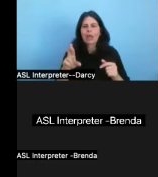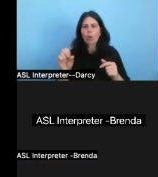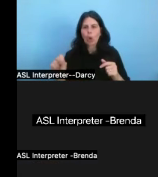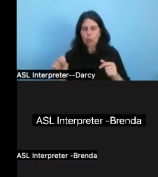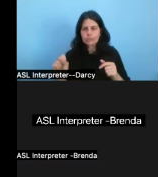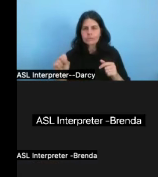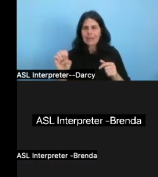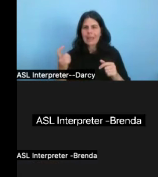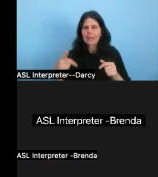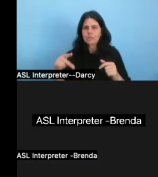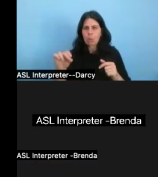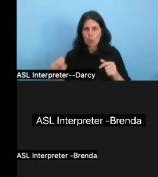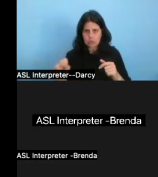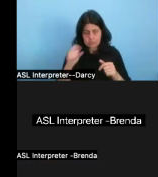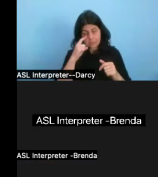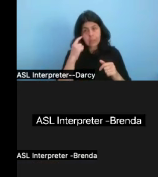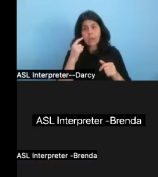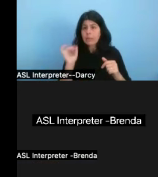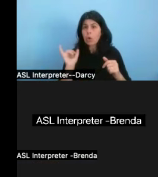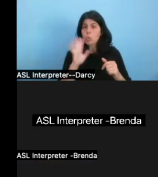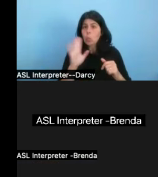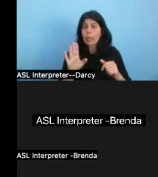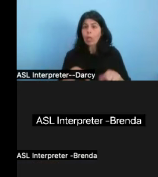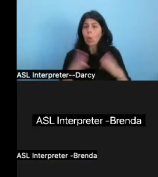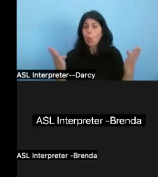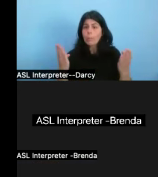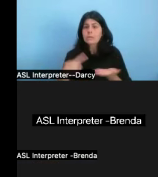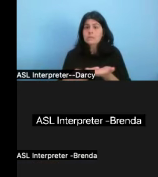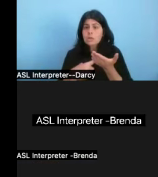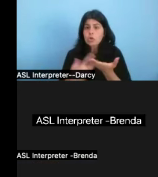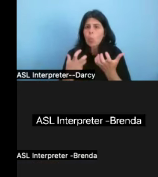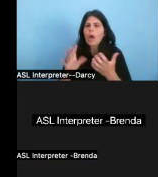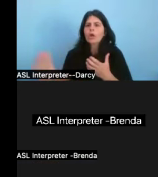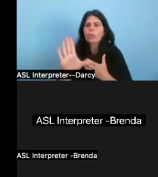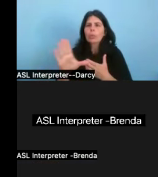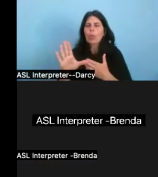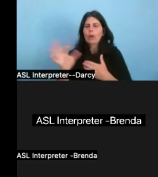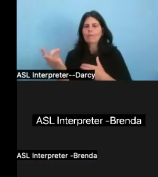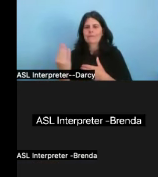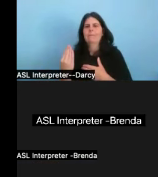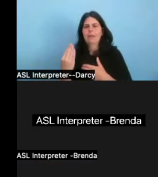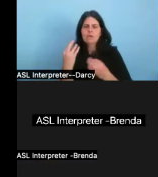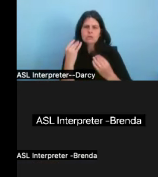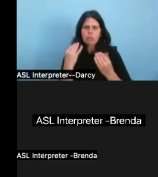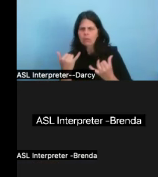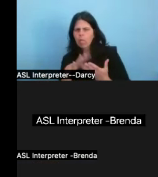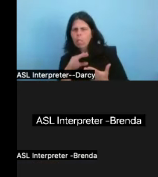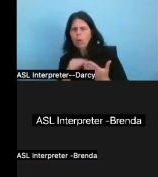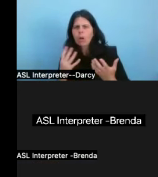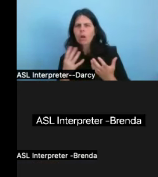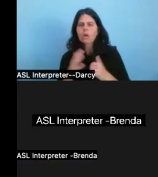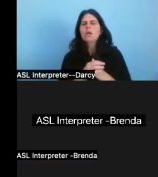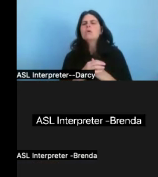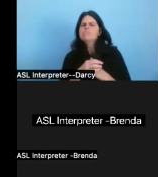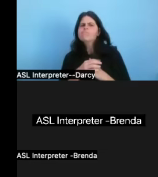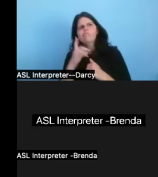those coming up, and then open discussions. We want to get your feedback on that. So please be thinking about what you learned today, questions,